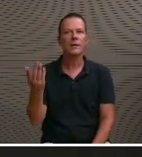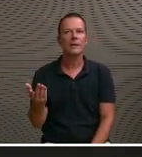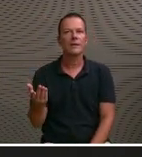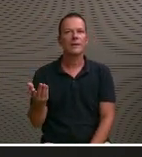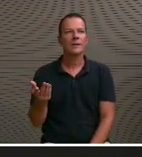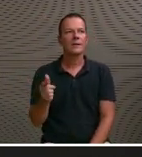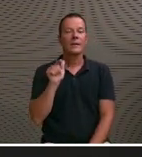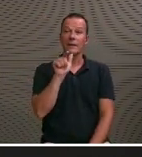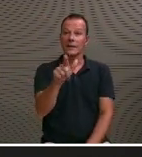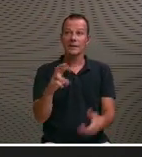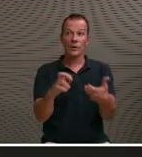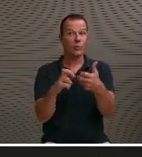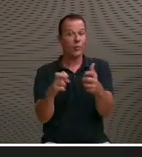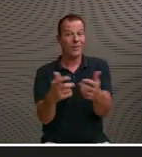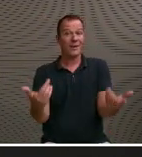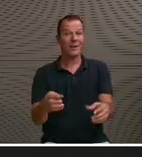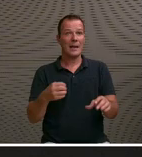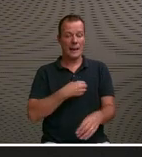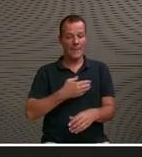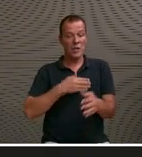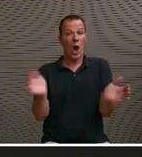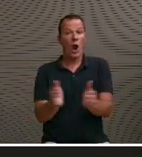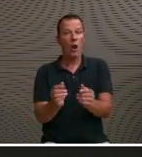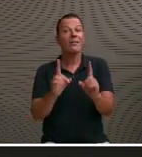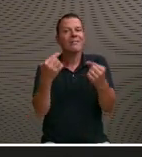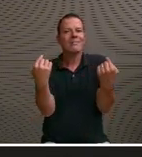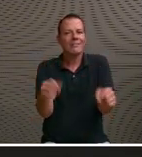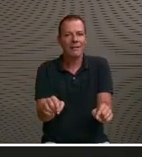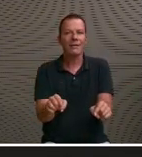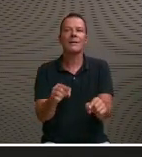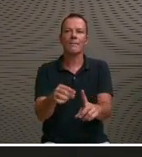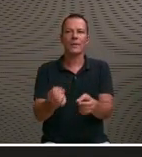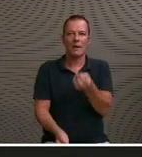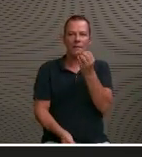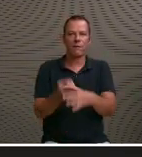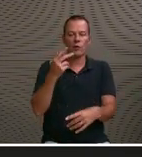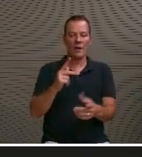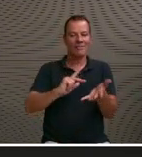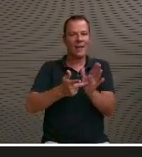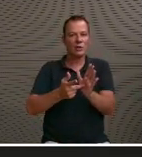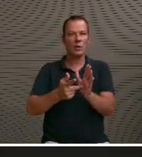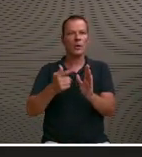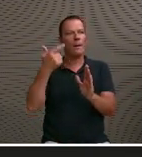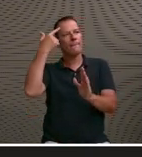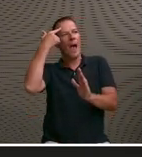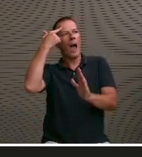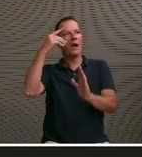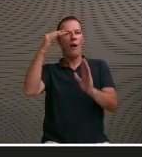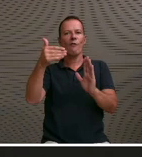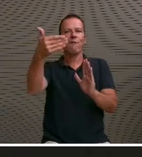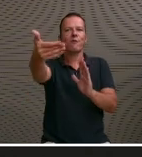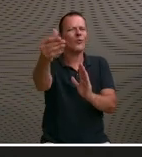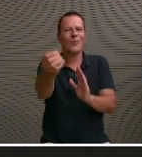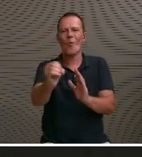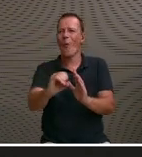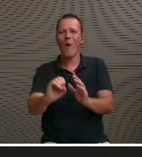the problems that startups often have. The technology founder is unable to see a future for the company that doesn't have them with a C and an E